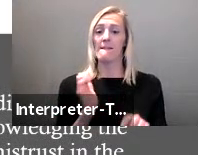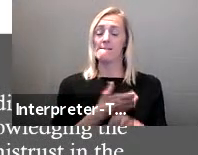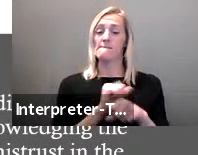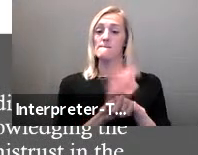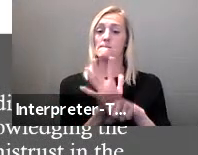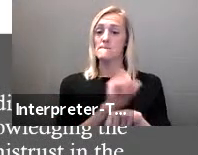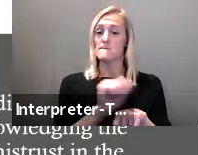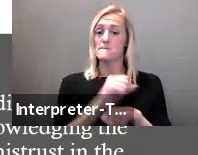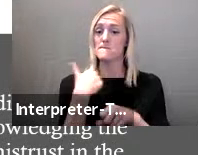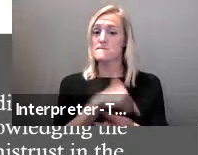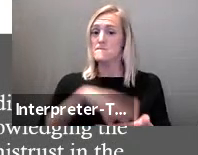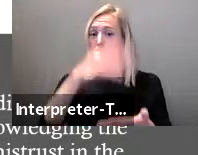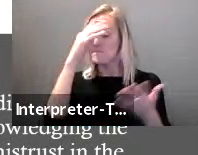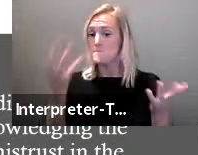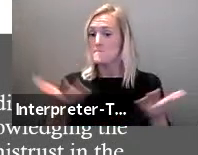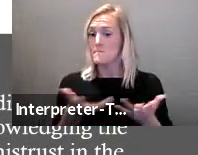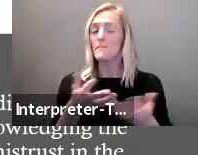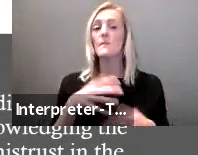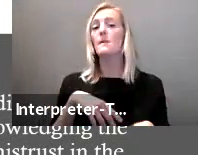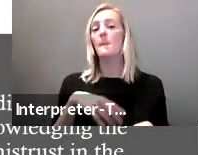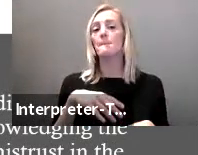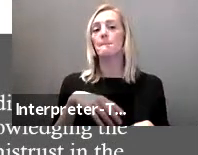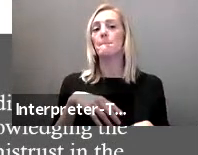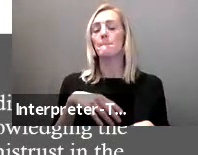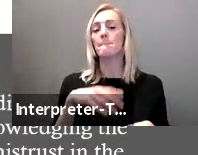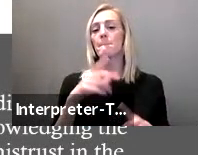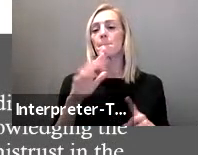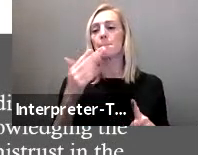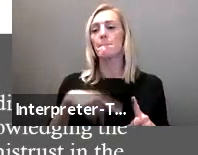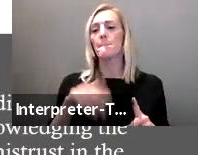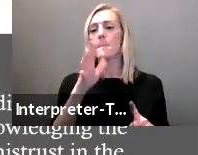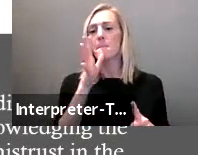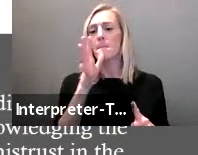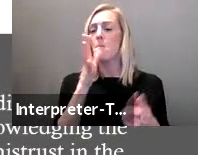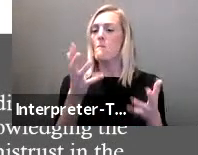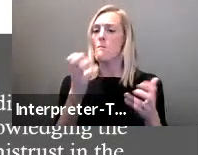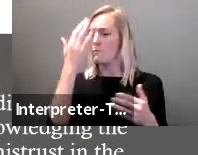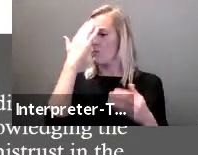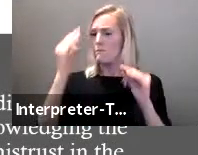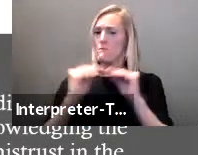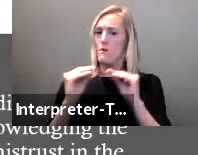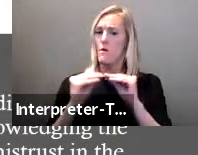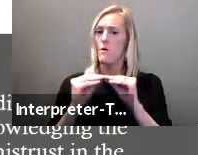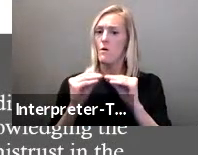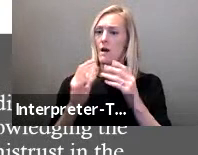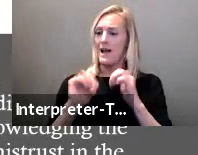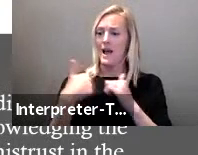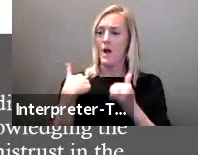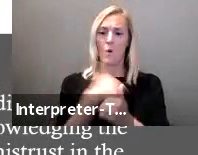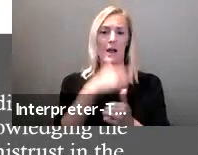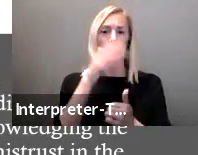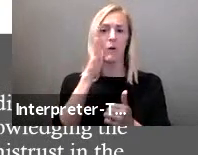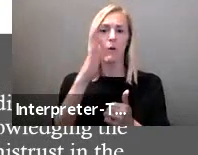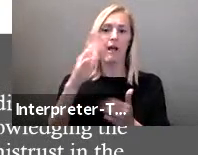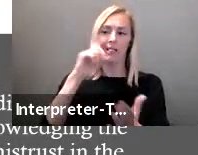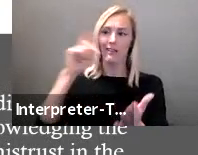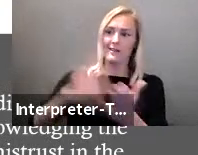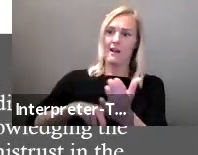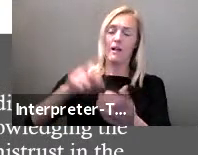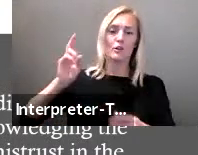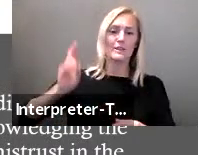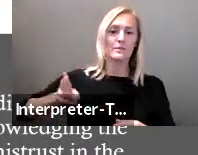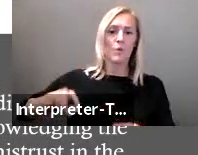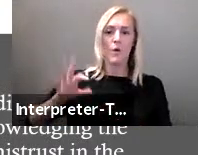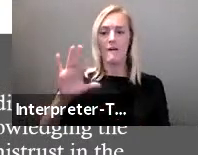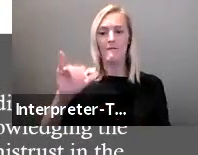individuals, the moms that completed that, really wanted to know more about how we were going to acknowledge these historical factors and